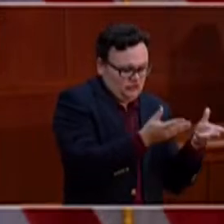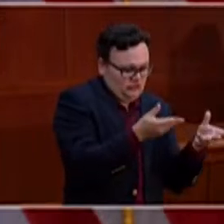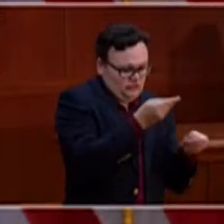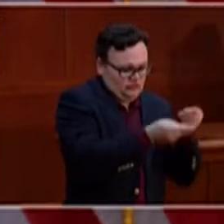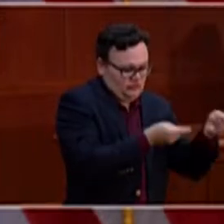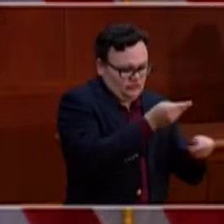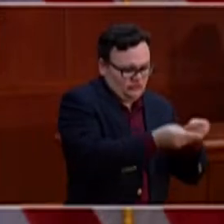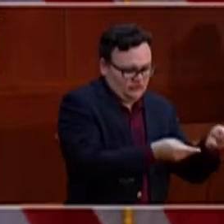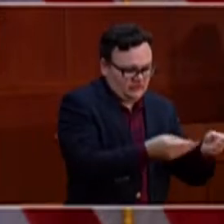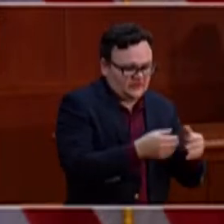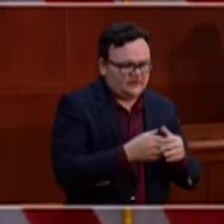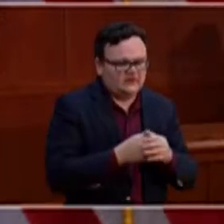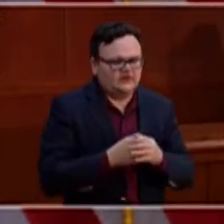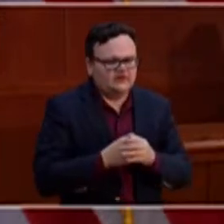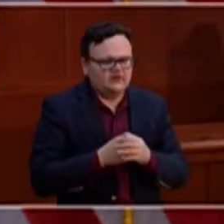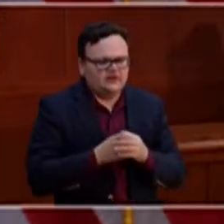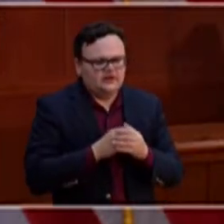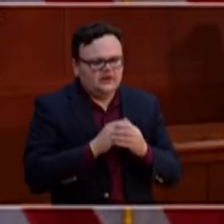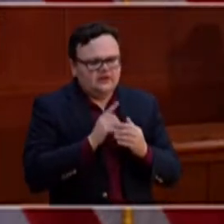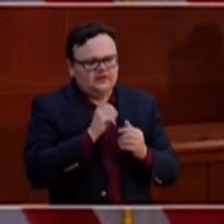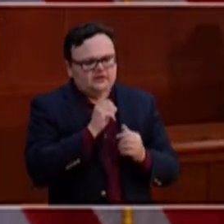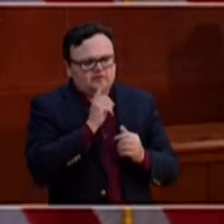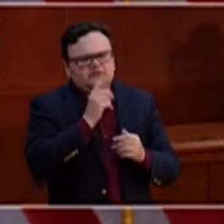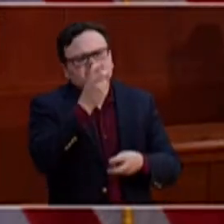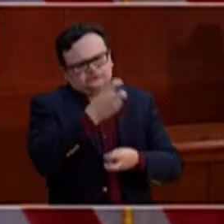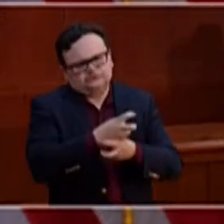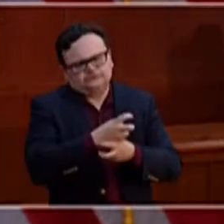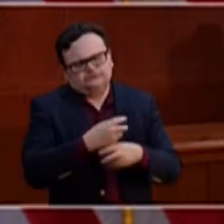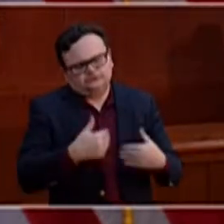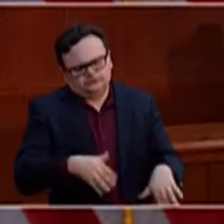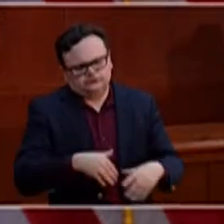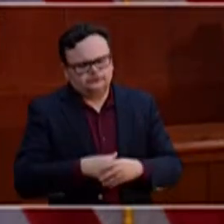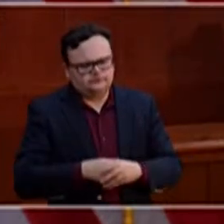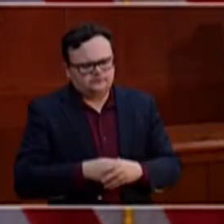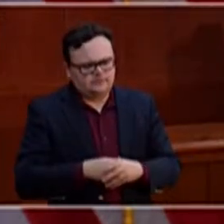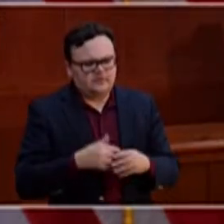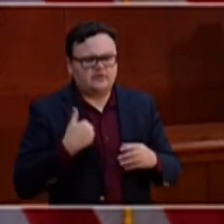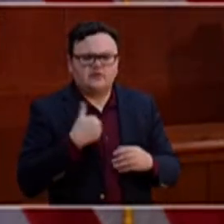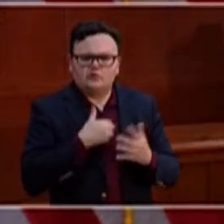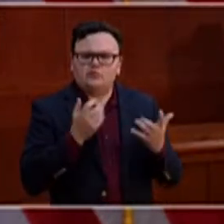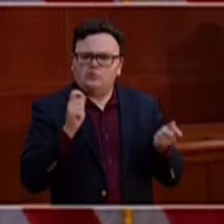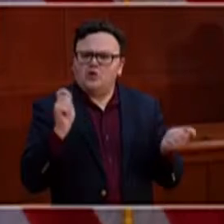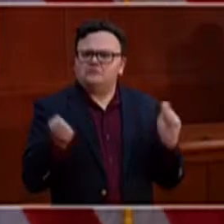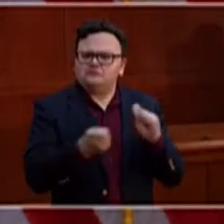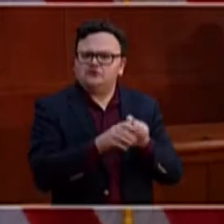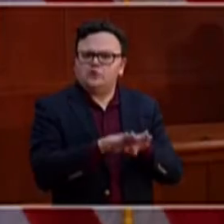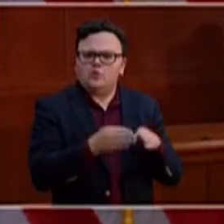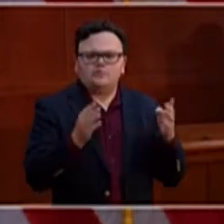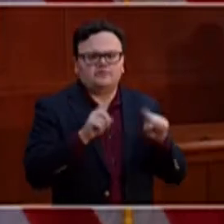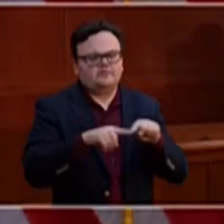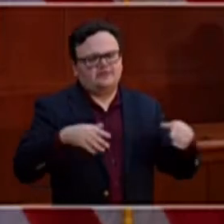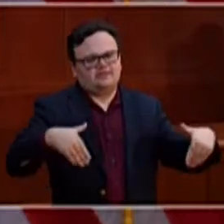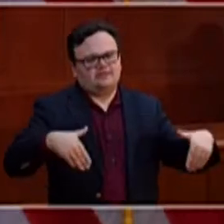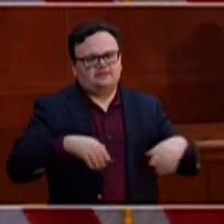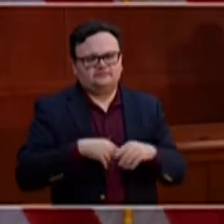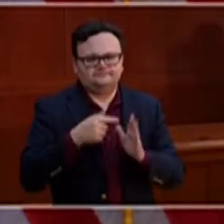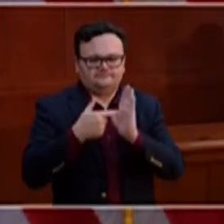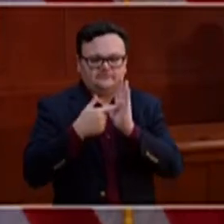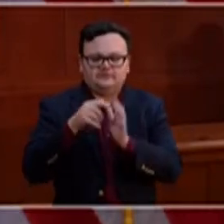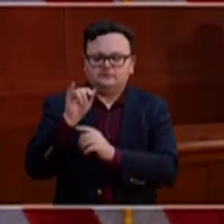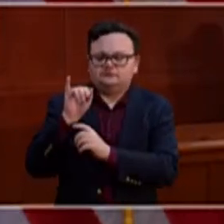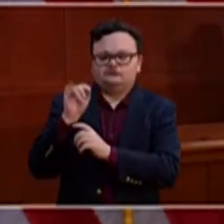able to move in different direction, we want to do it. You know, there was a story of a woman in Jacksonville whose husband was in a